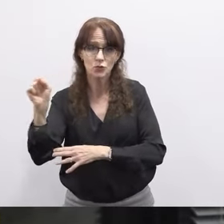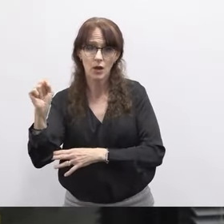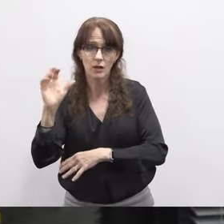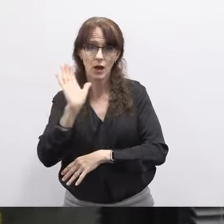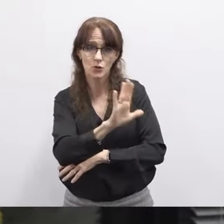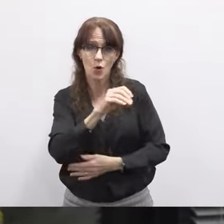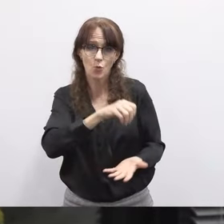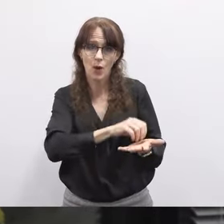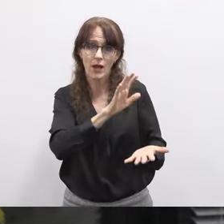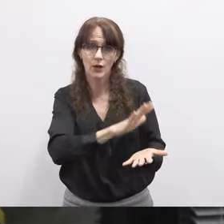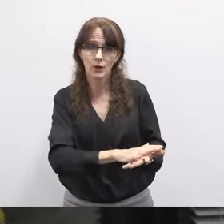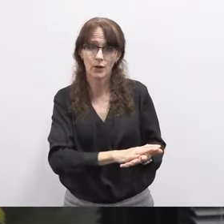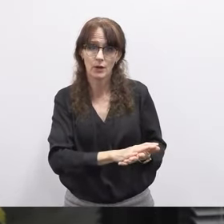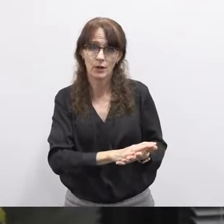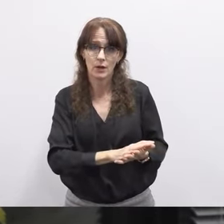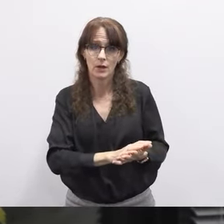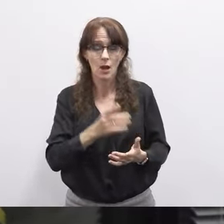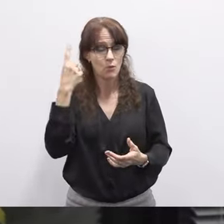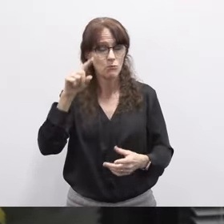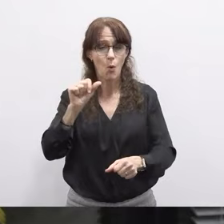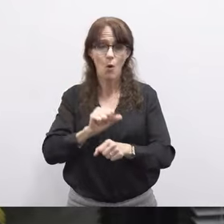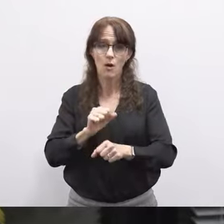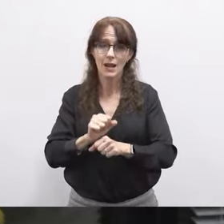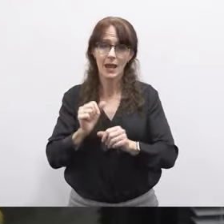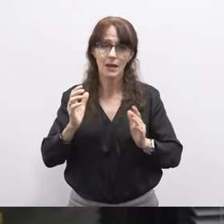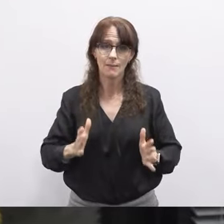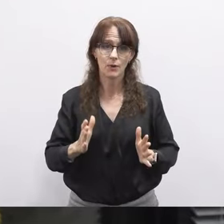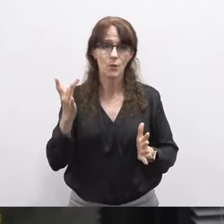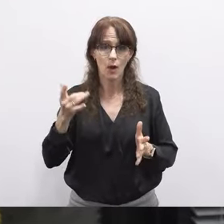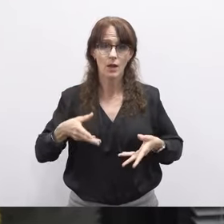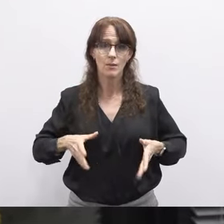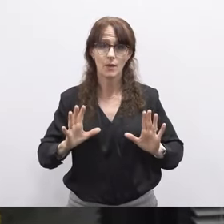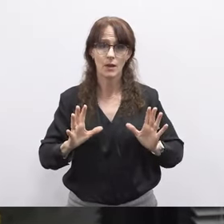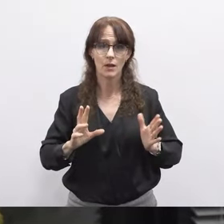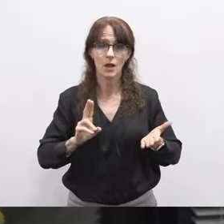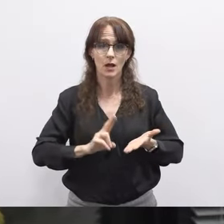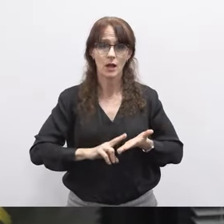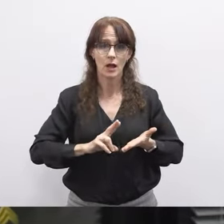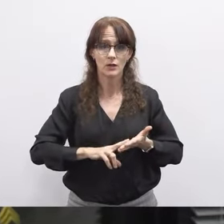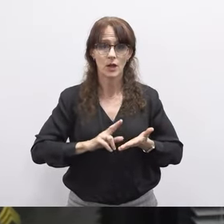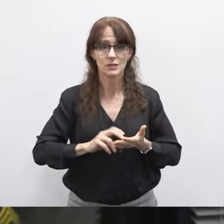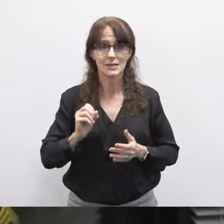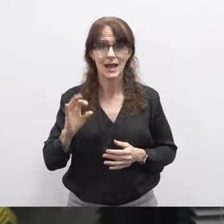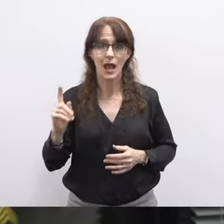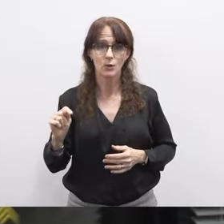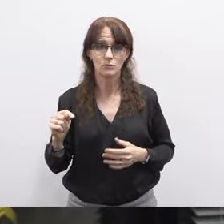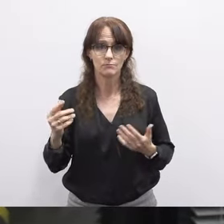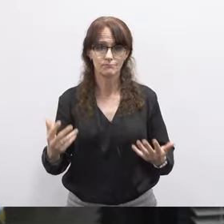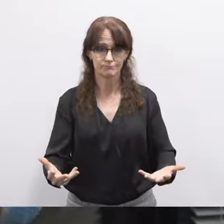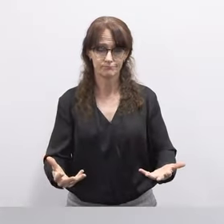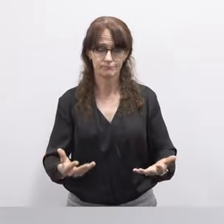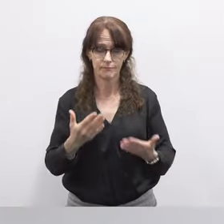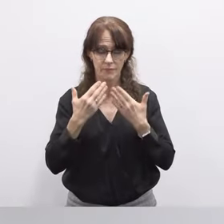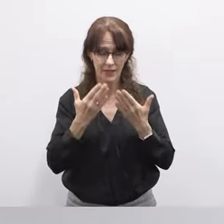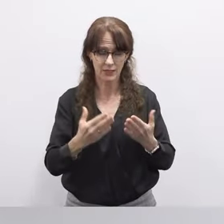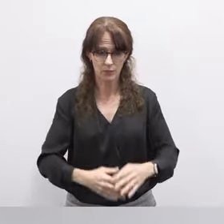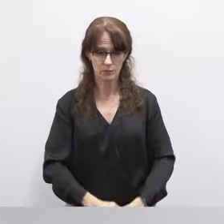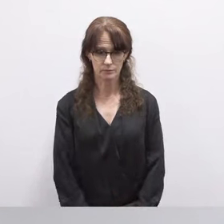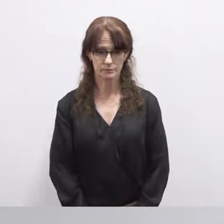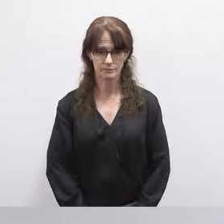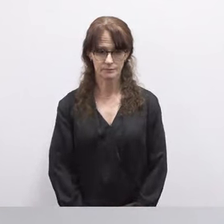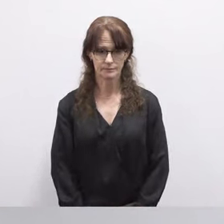record? If you are pro-labor, why are you permitting contracting out? Thank you. Thank